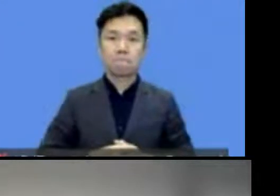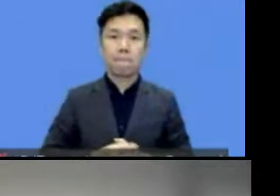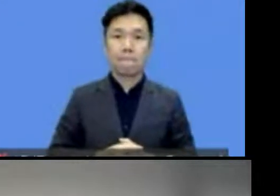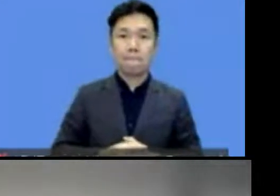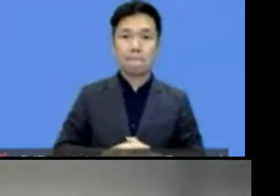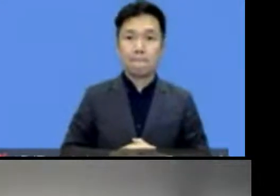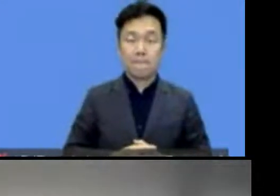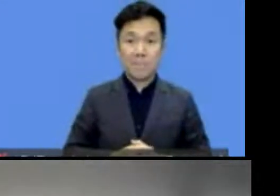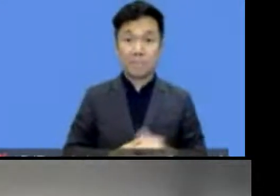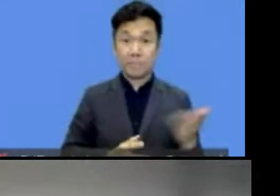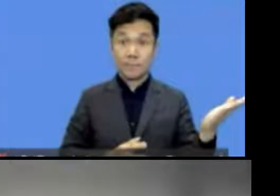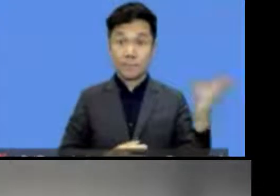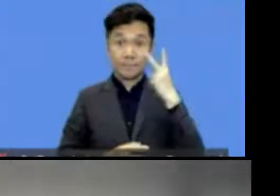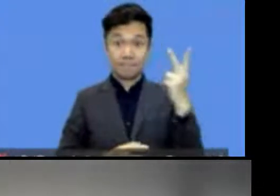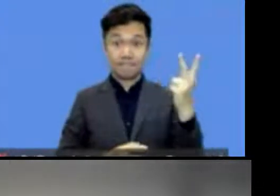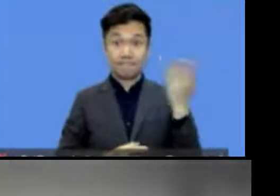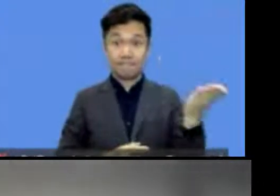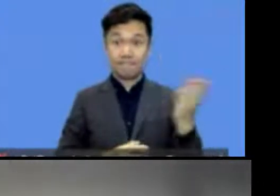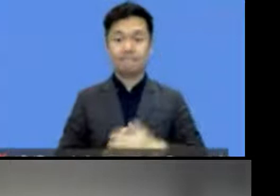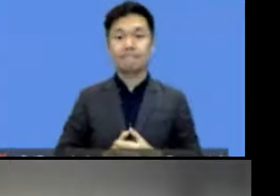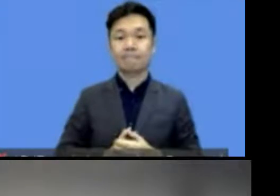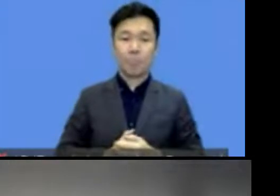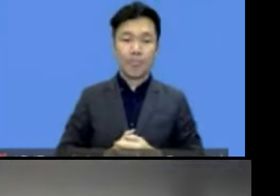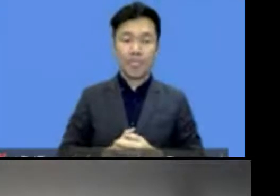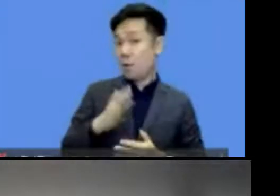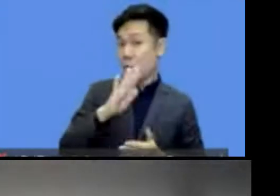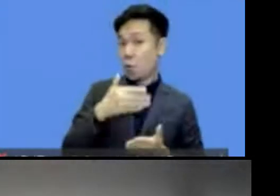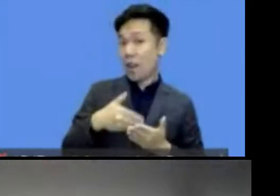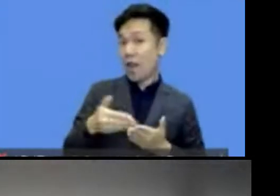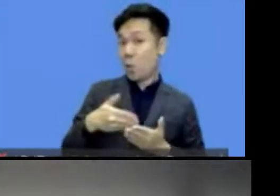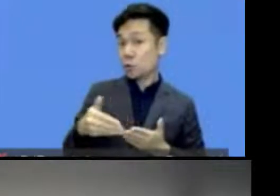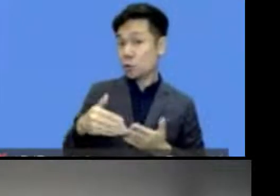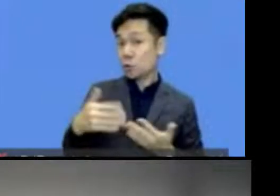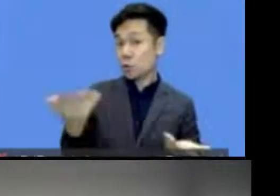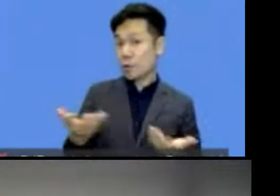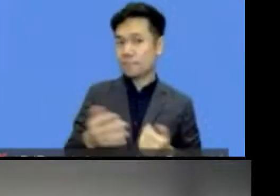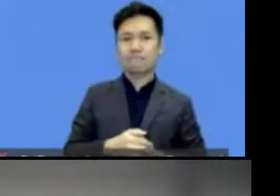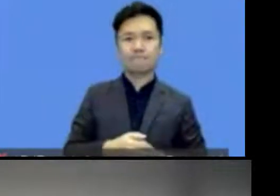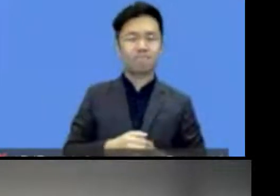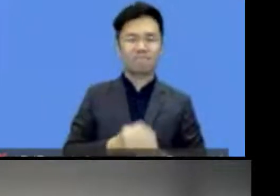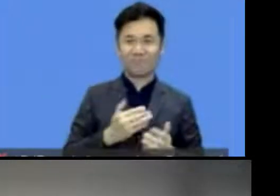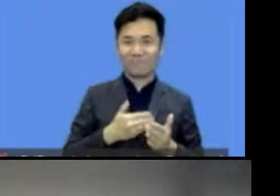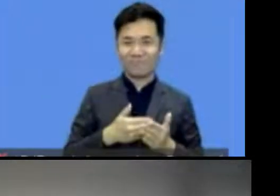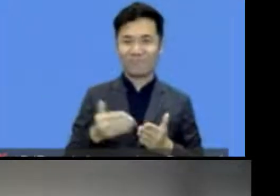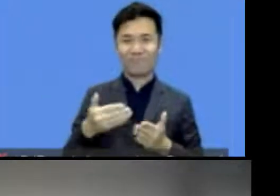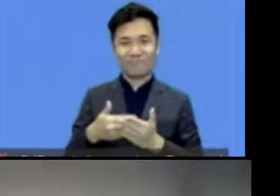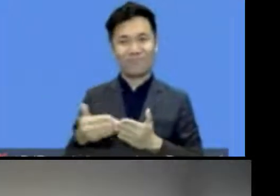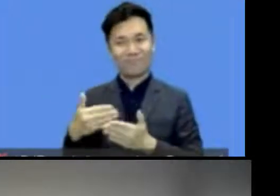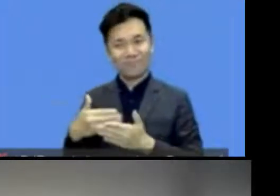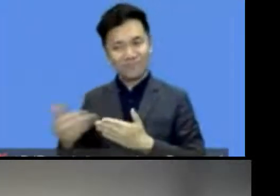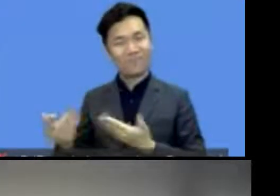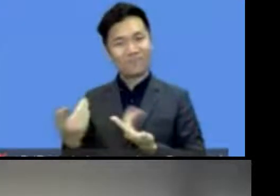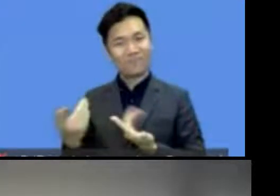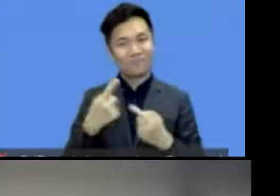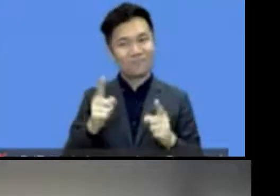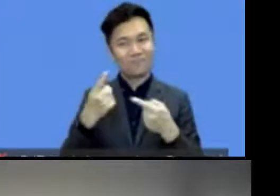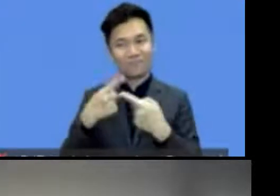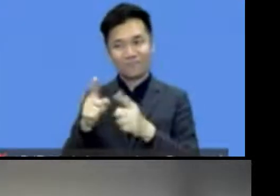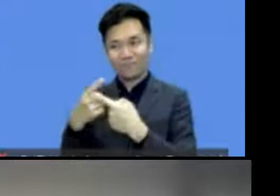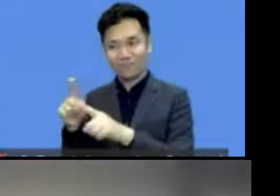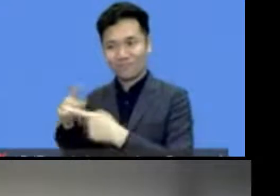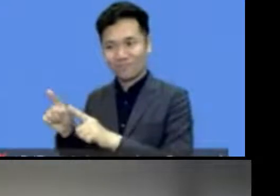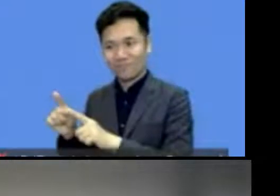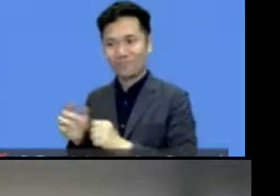So as you know, the language is different from language